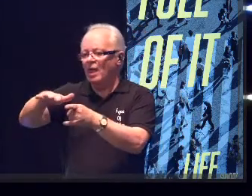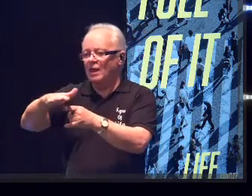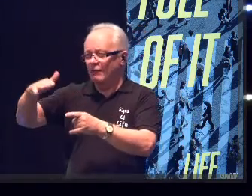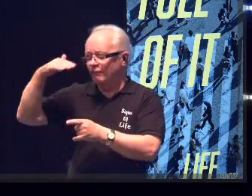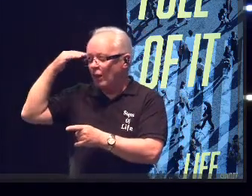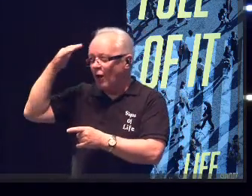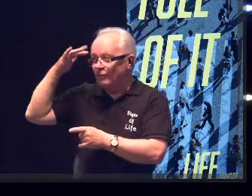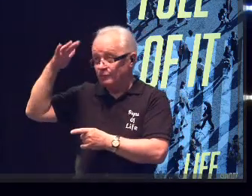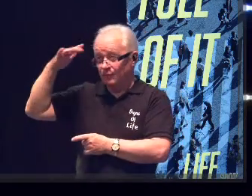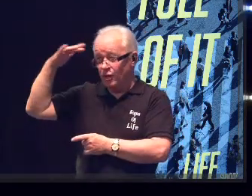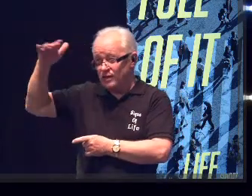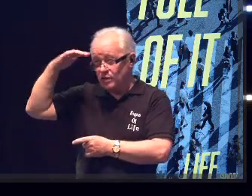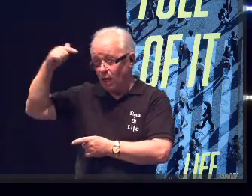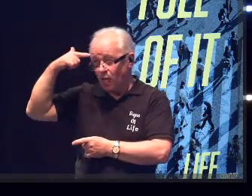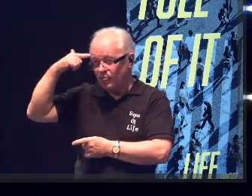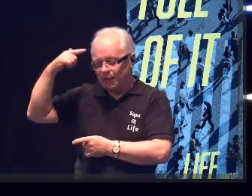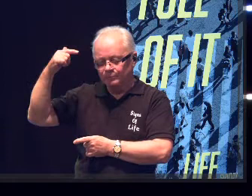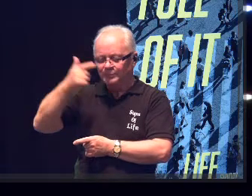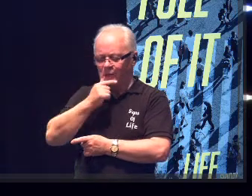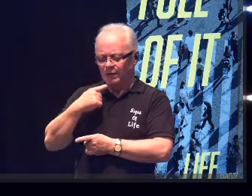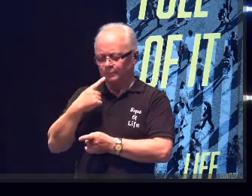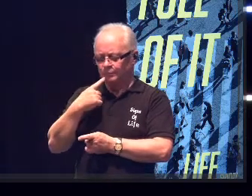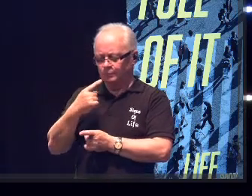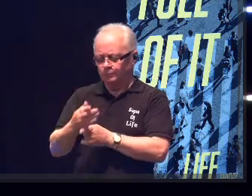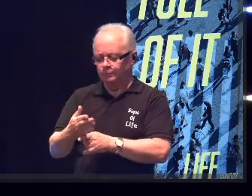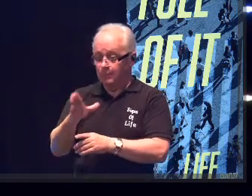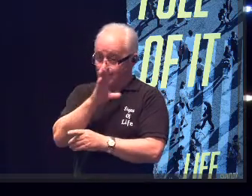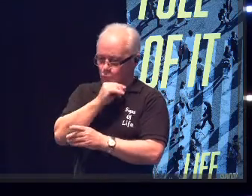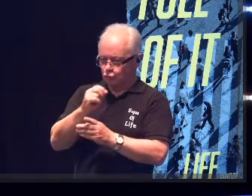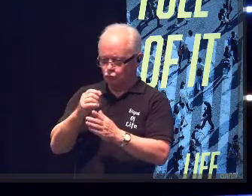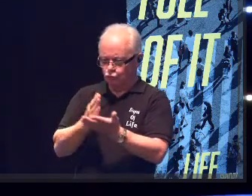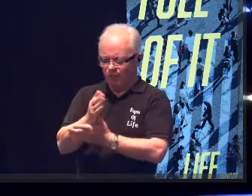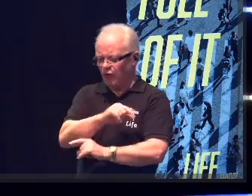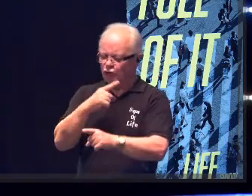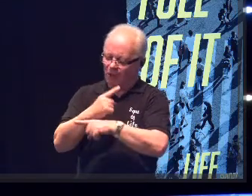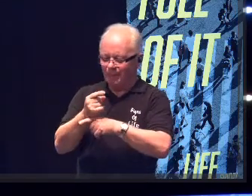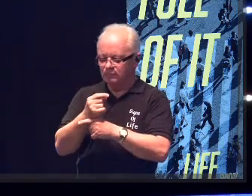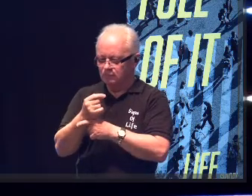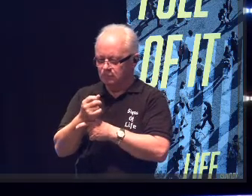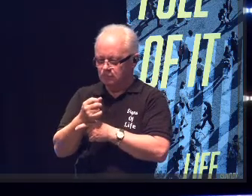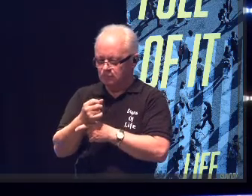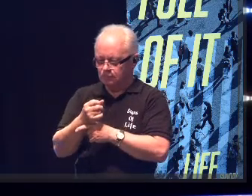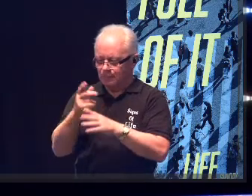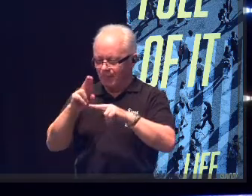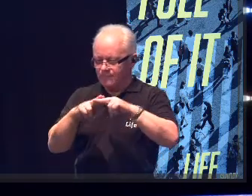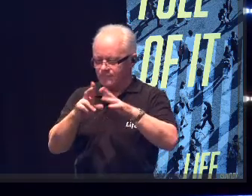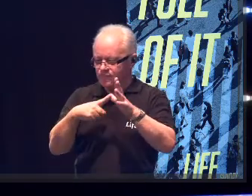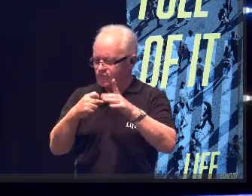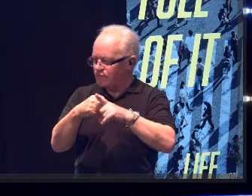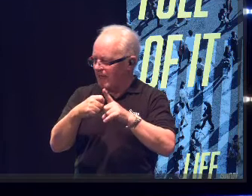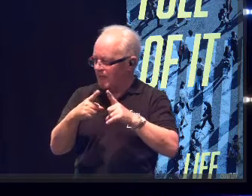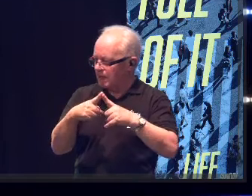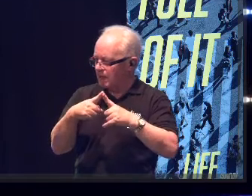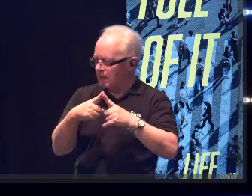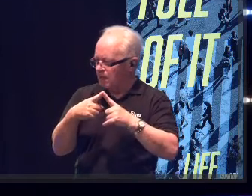call post-truth. And this is not just Donald and his fake news, okay? We are living